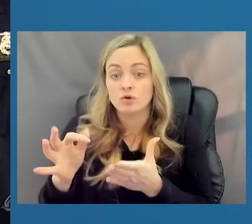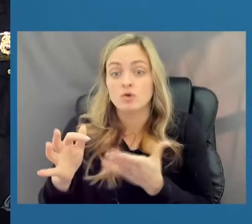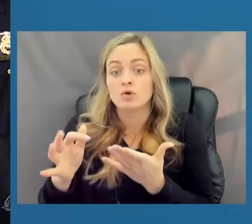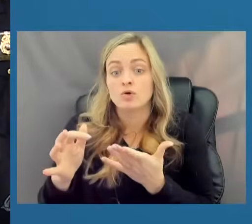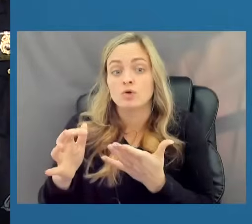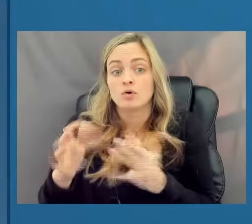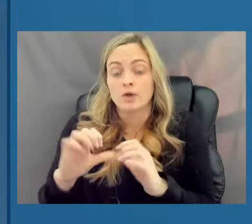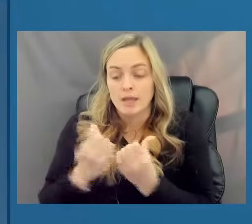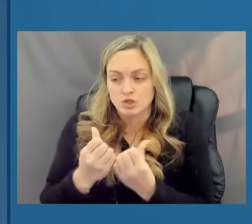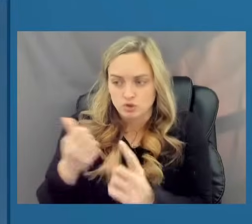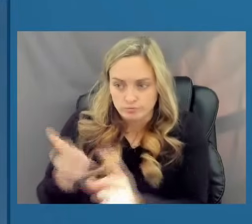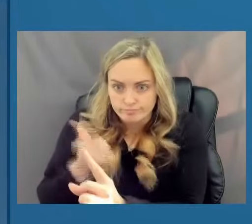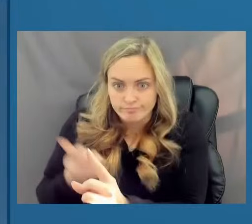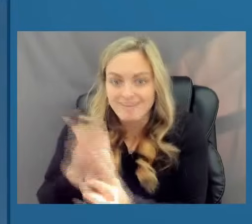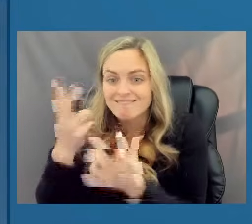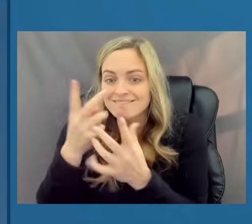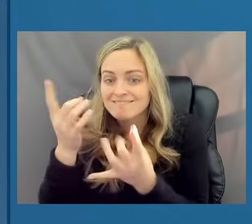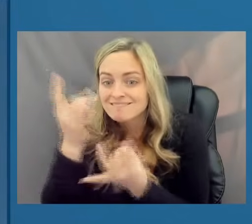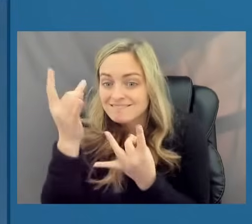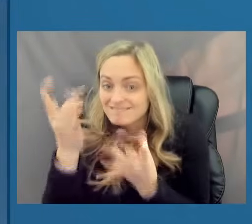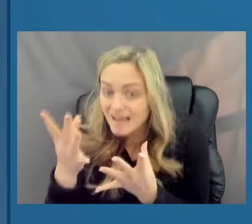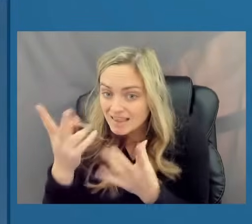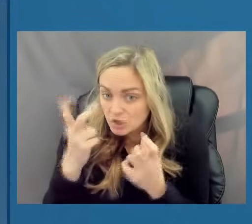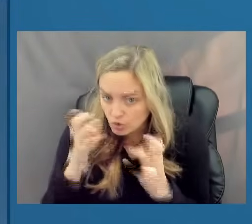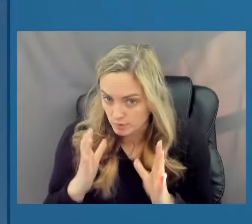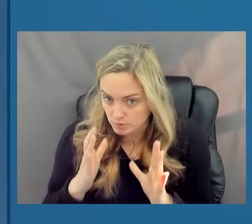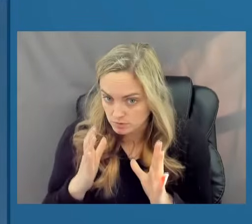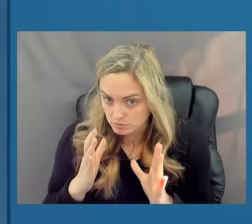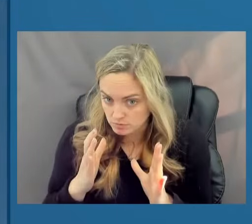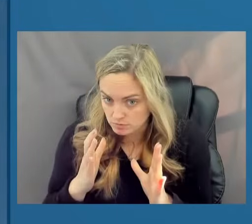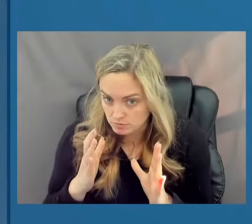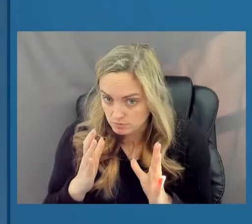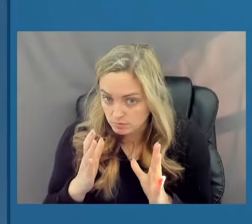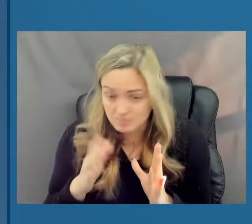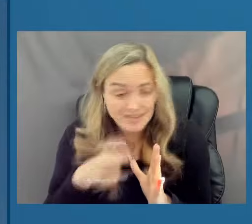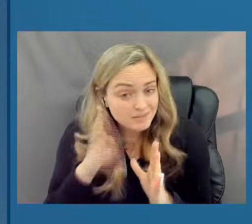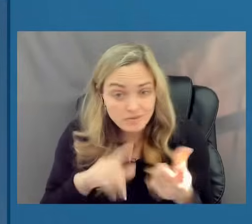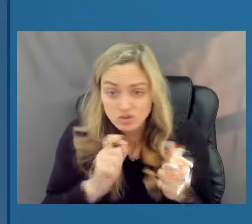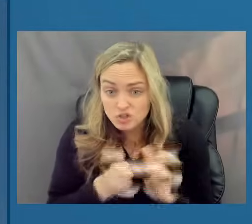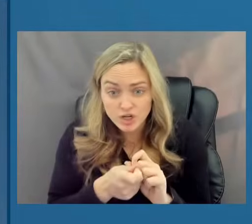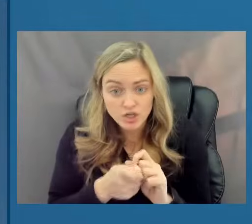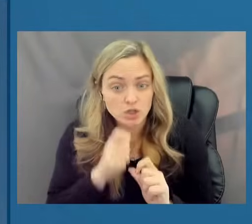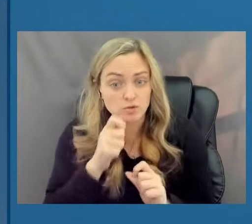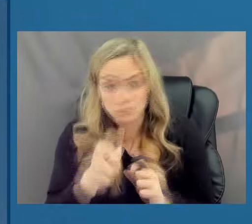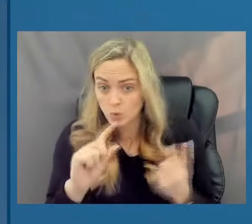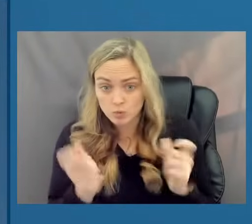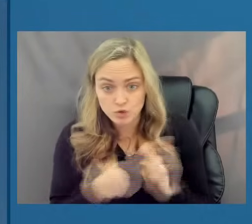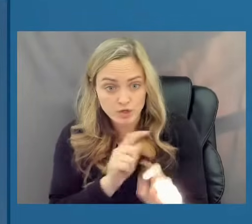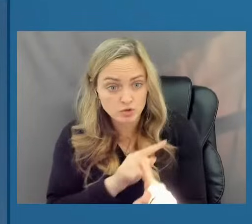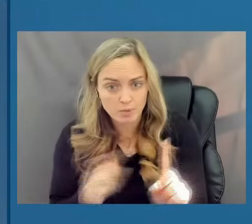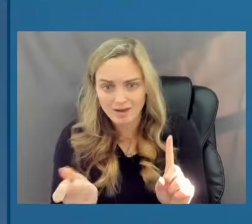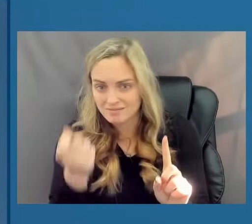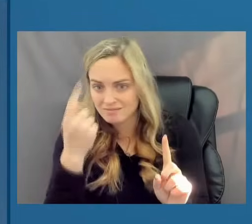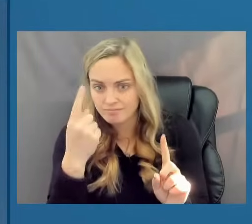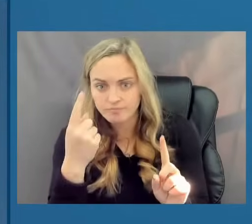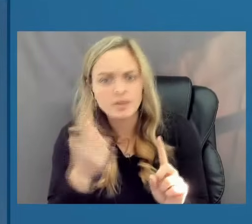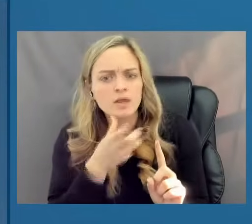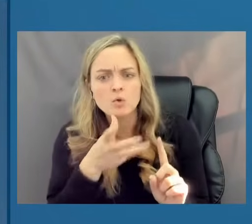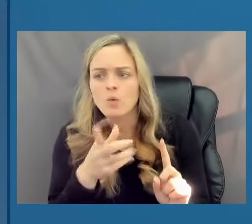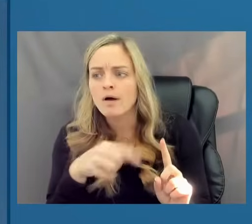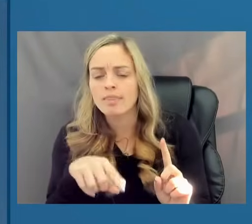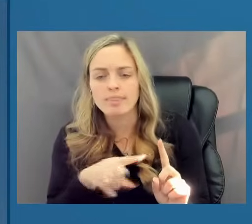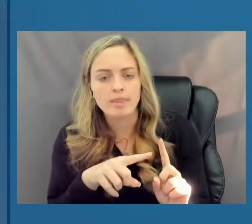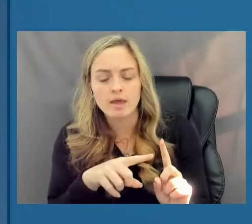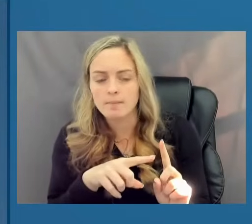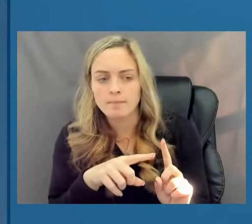violent criminals. This never has changed. It never will change. But what I don't want them doing, and they will no